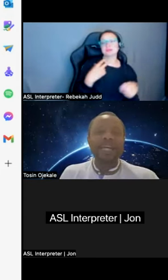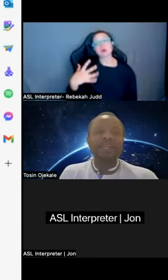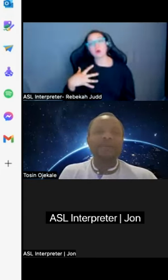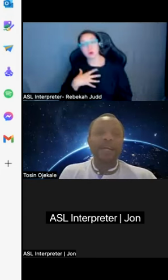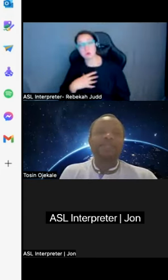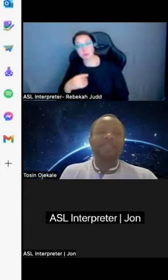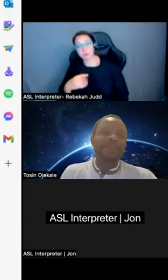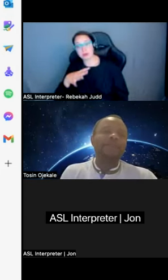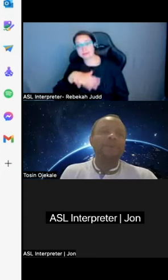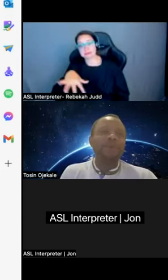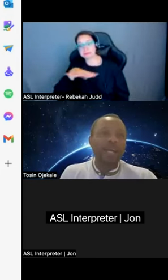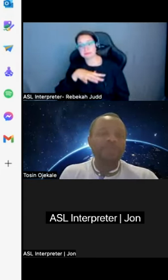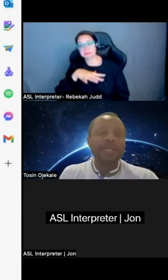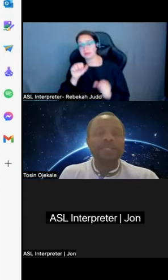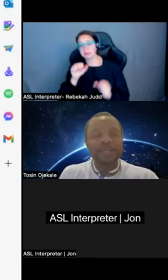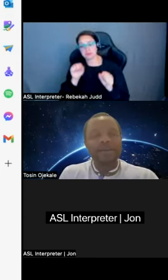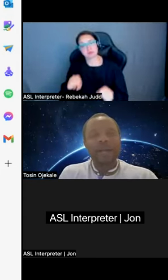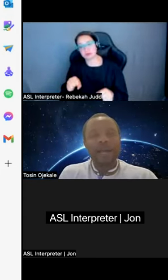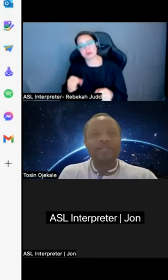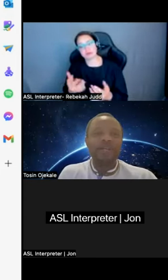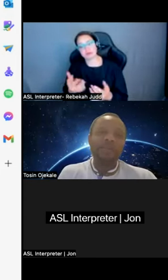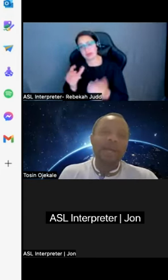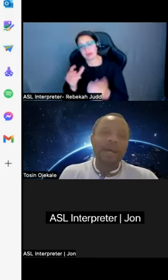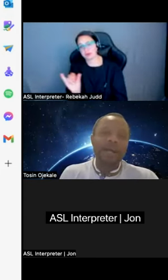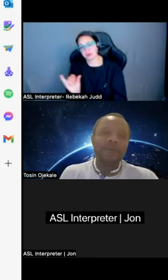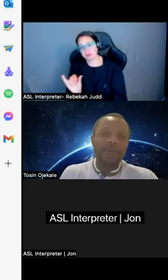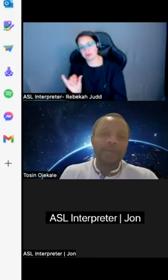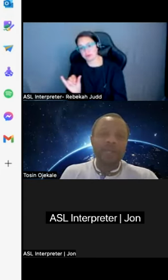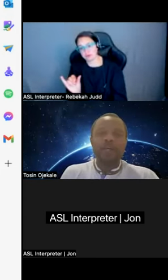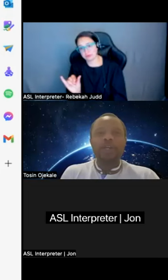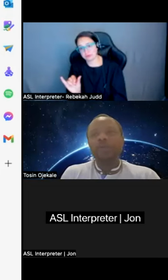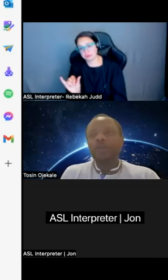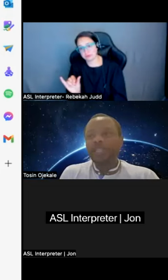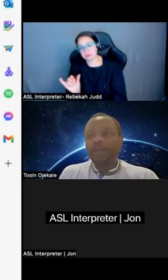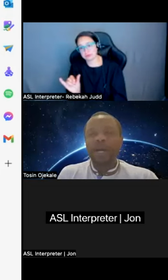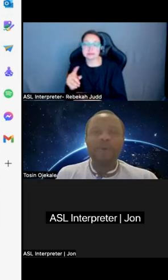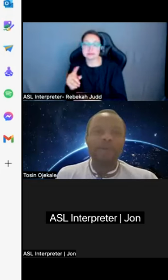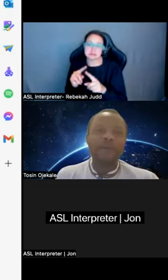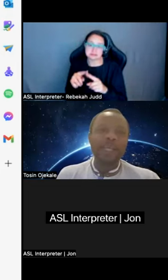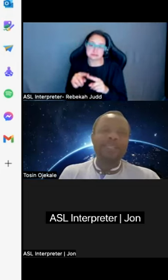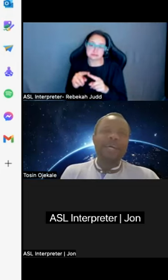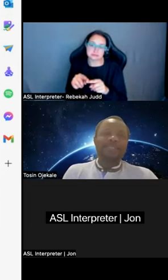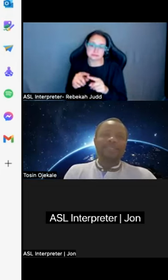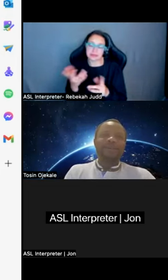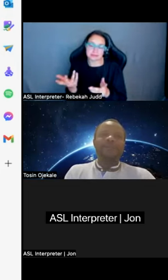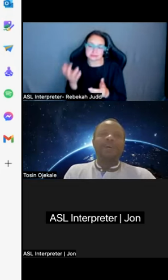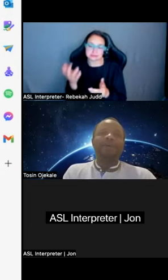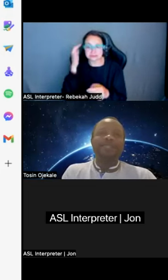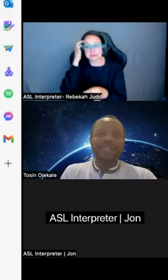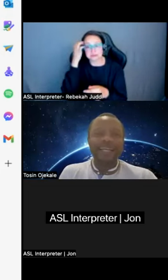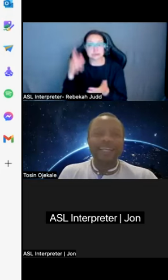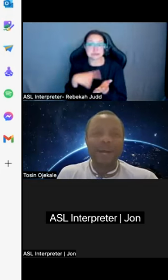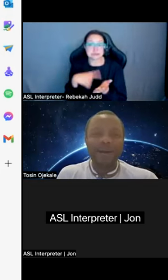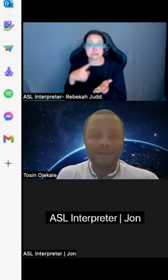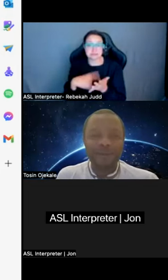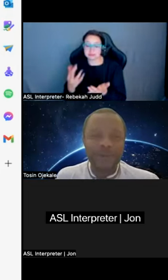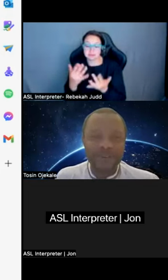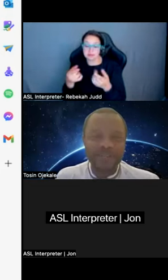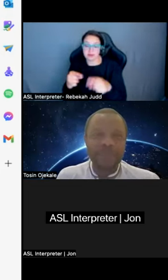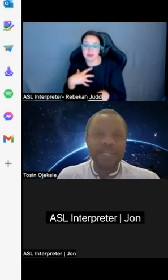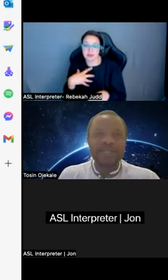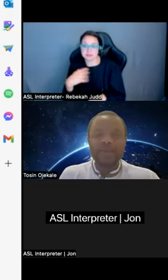the chance of fire starting from your white space might actually be higher, okay? So don't take my word for it that your fire is likely to happen